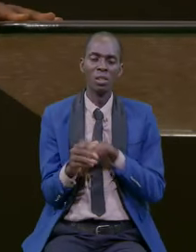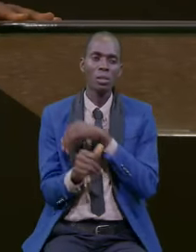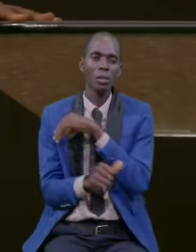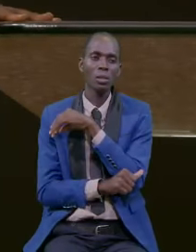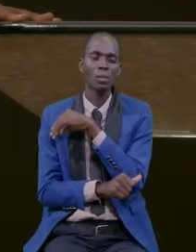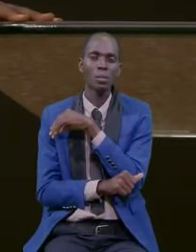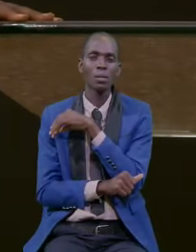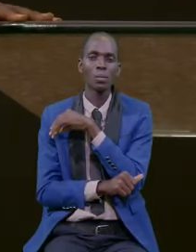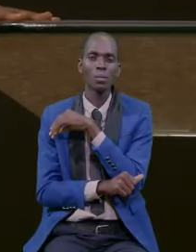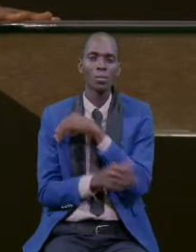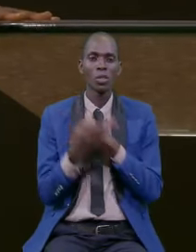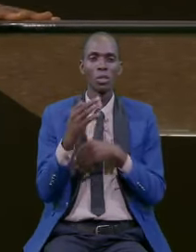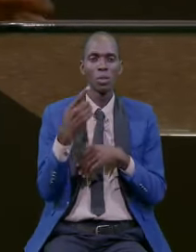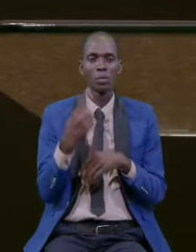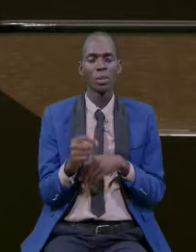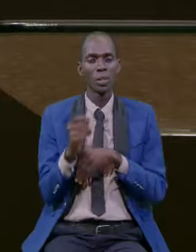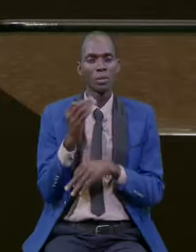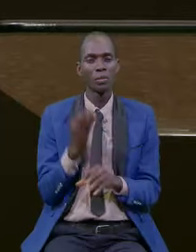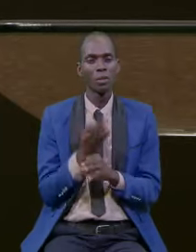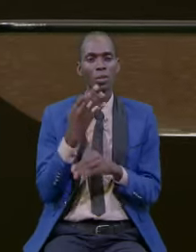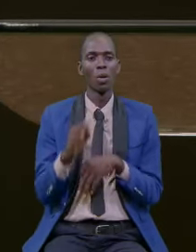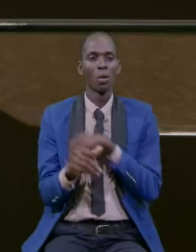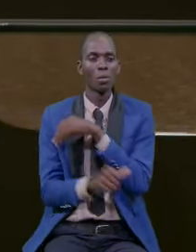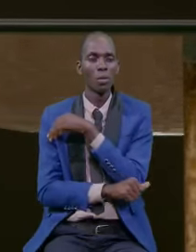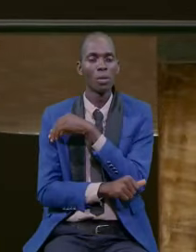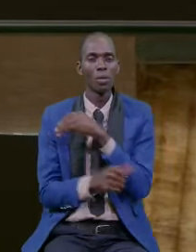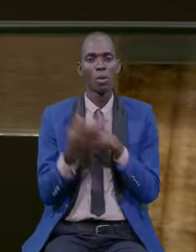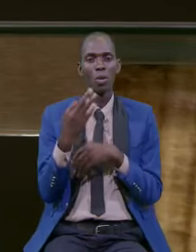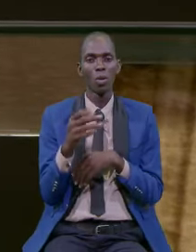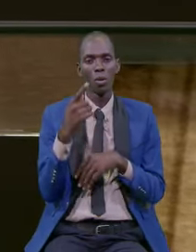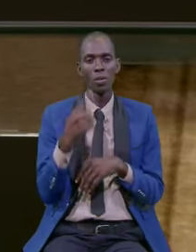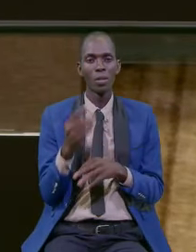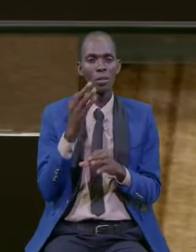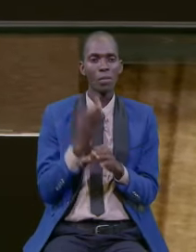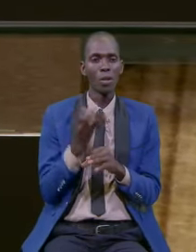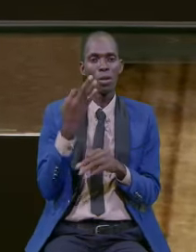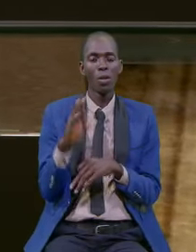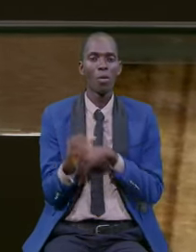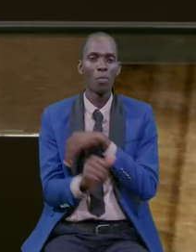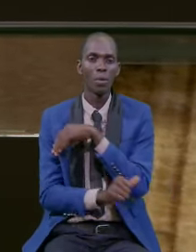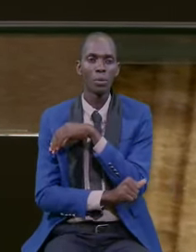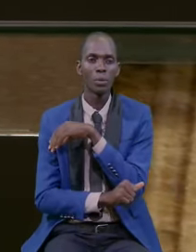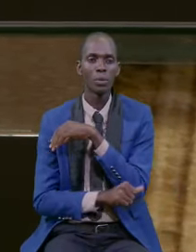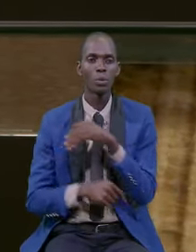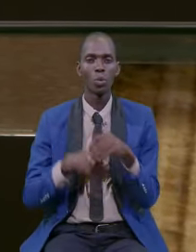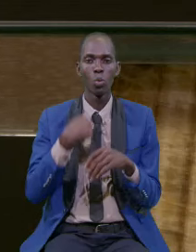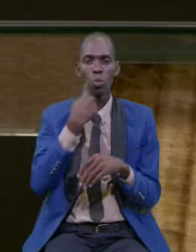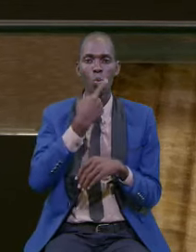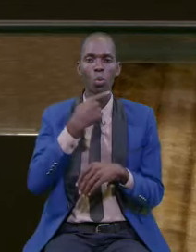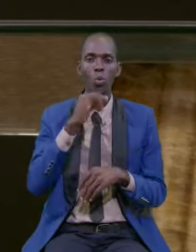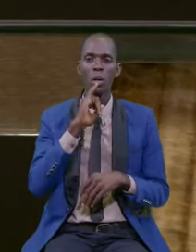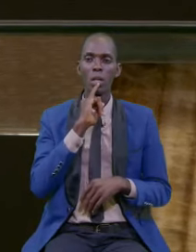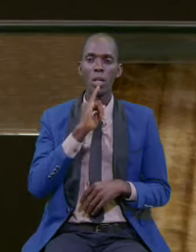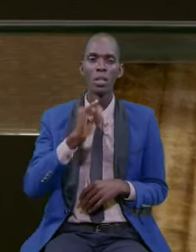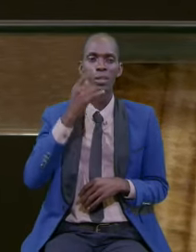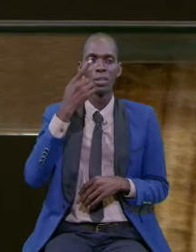Abraham, of the faith of Abraham, of the faith of Abraham, who is the